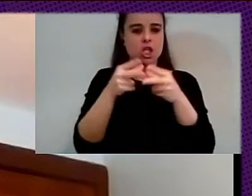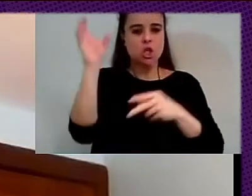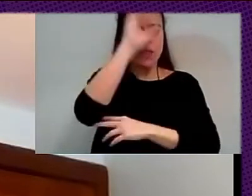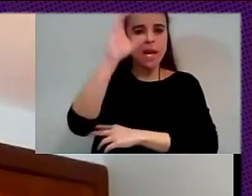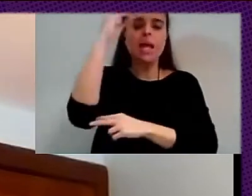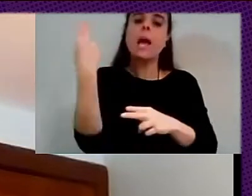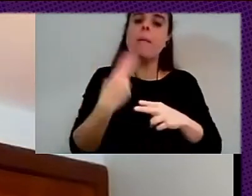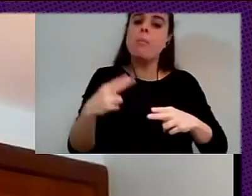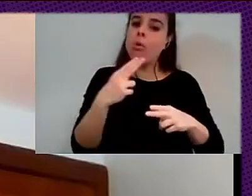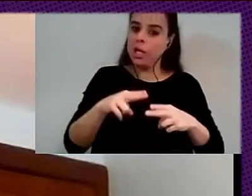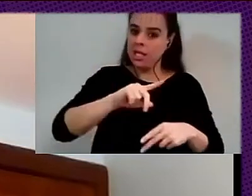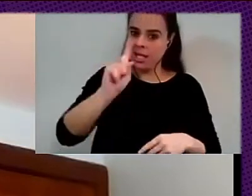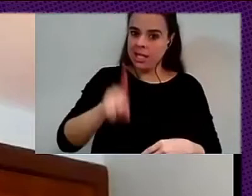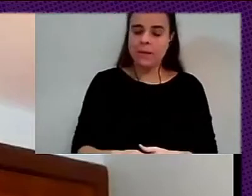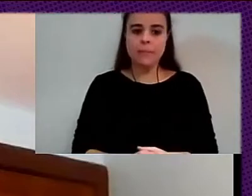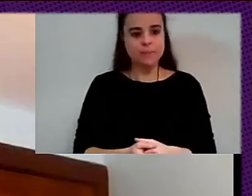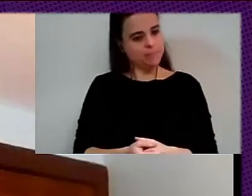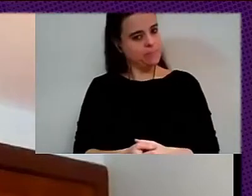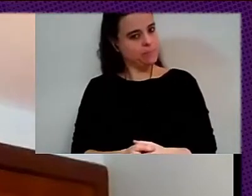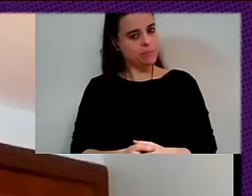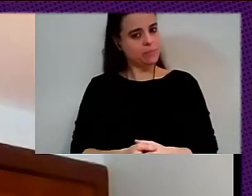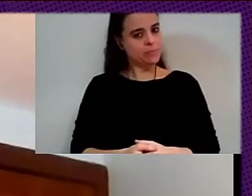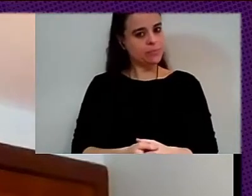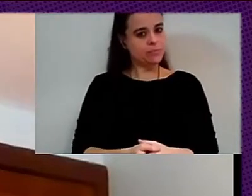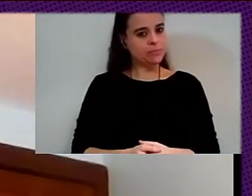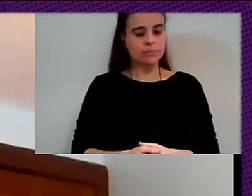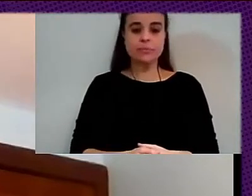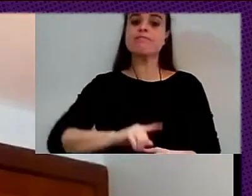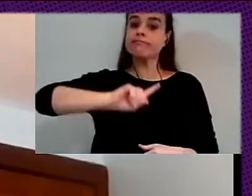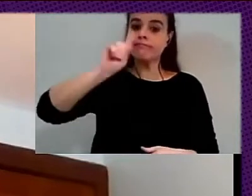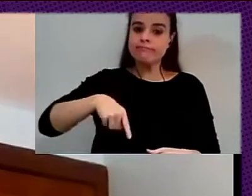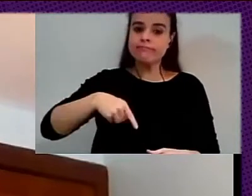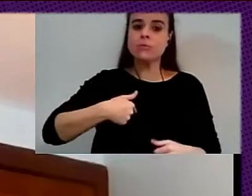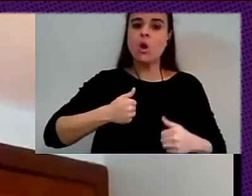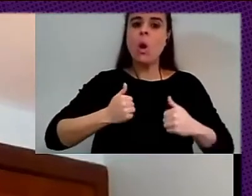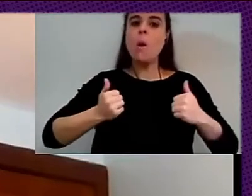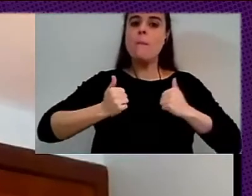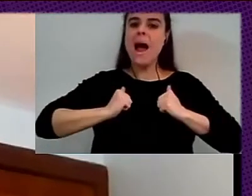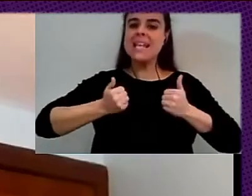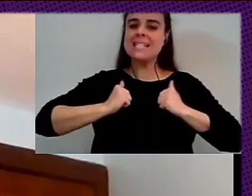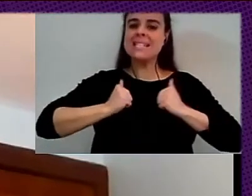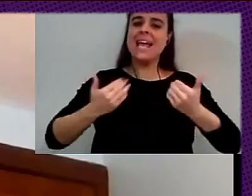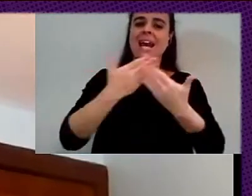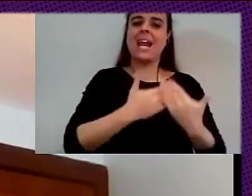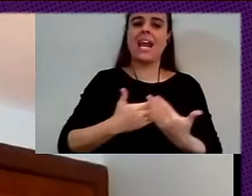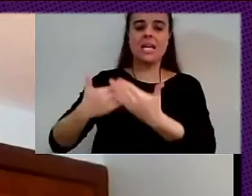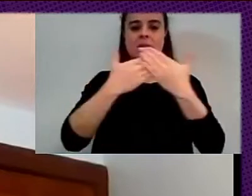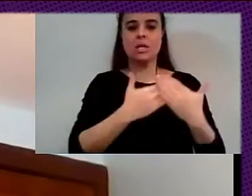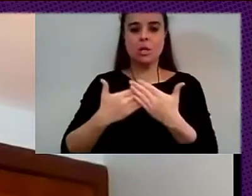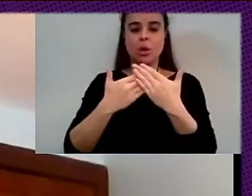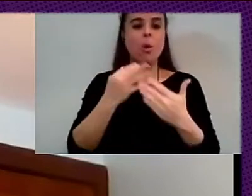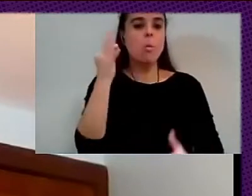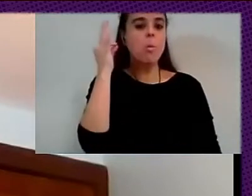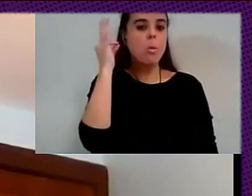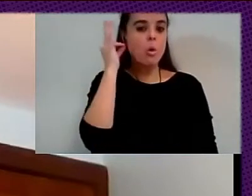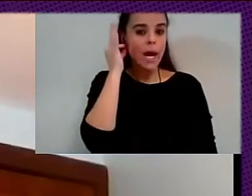eventually did a women's studies master's, and I wanted to do a PhD, and I was applying in the United